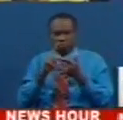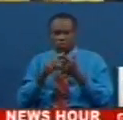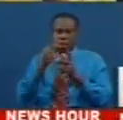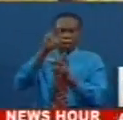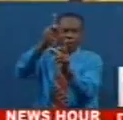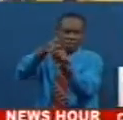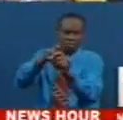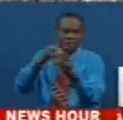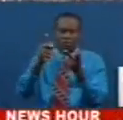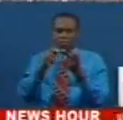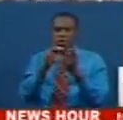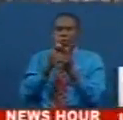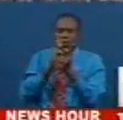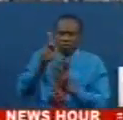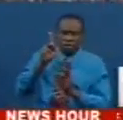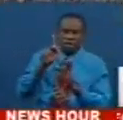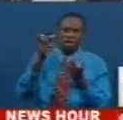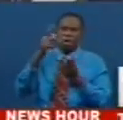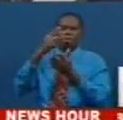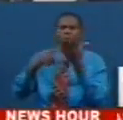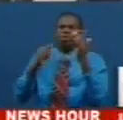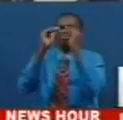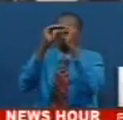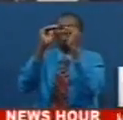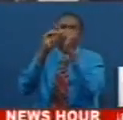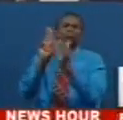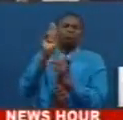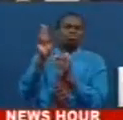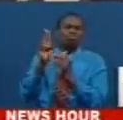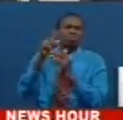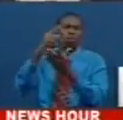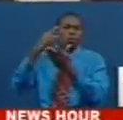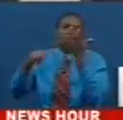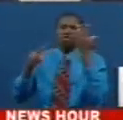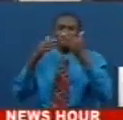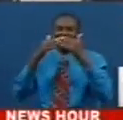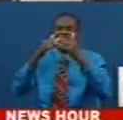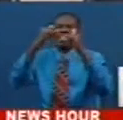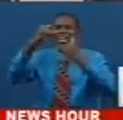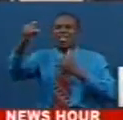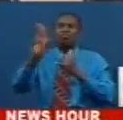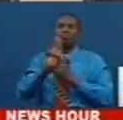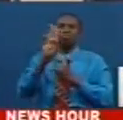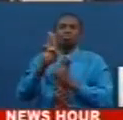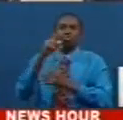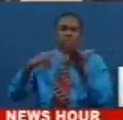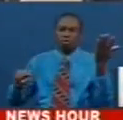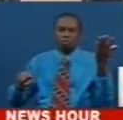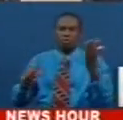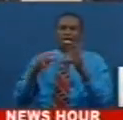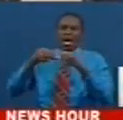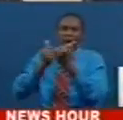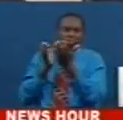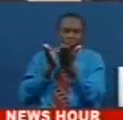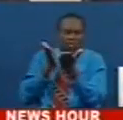participation. What are some of the standards that we are supposed to follow? What are the guidelines with which we are supposed to deliver